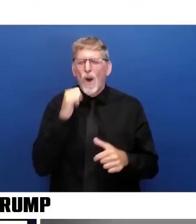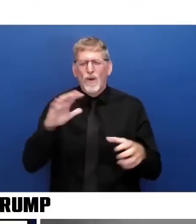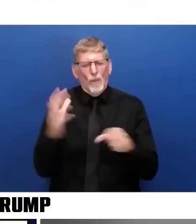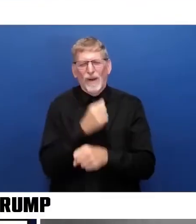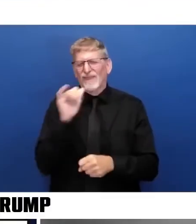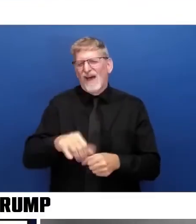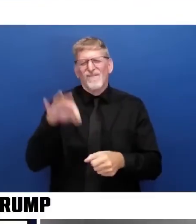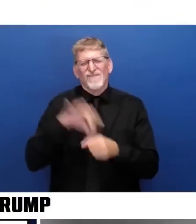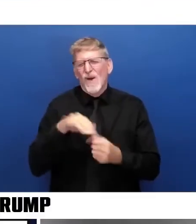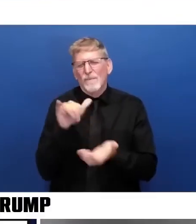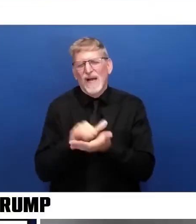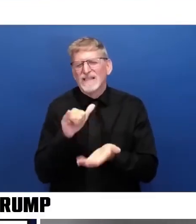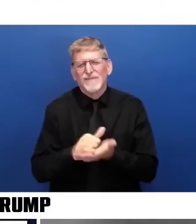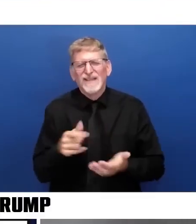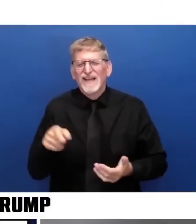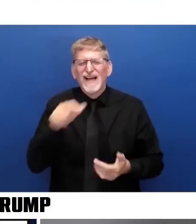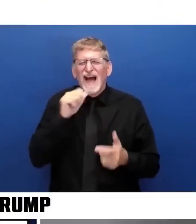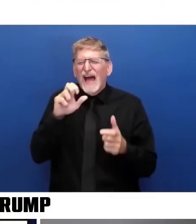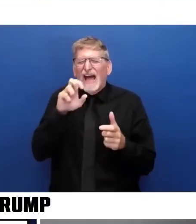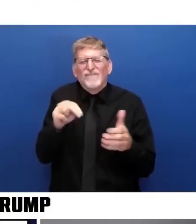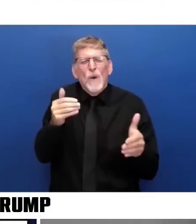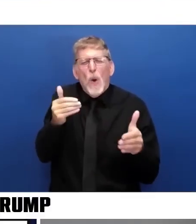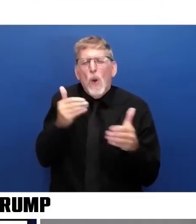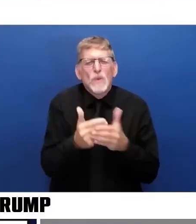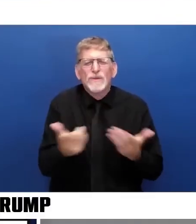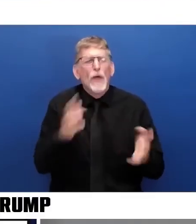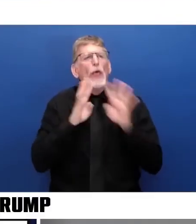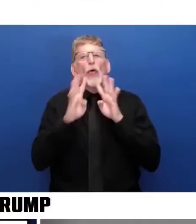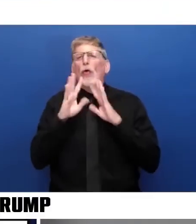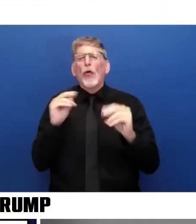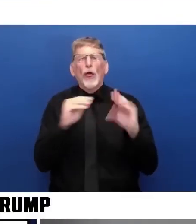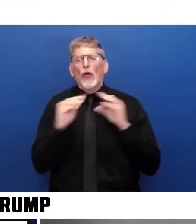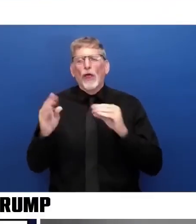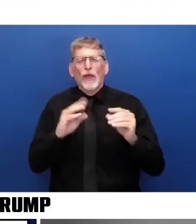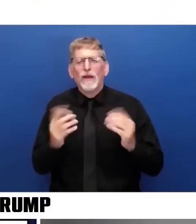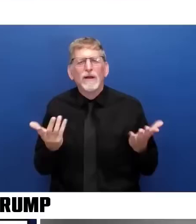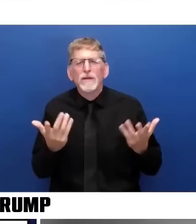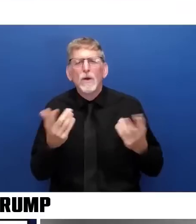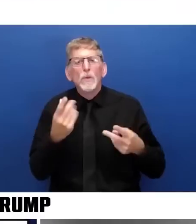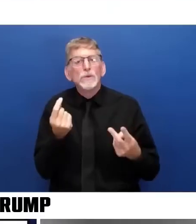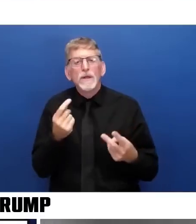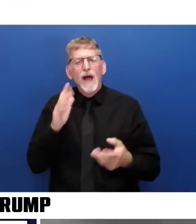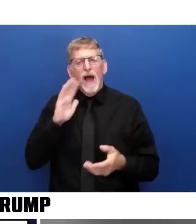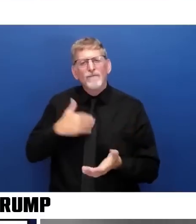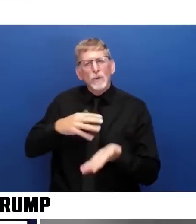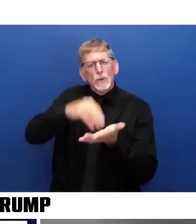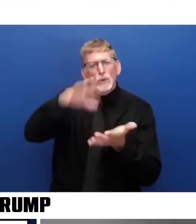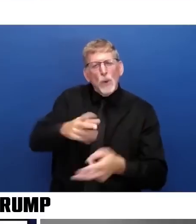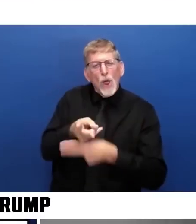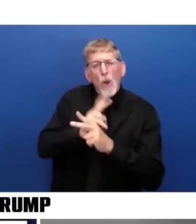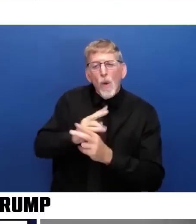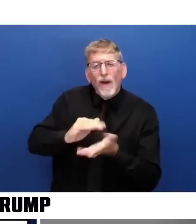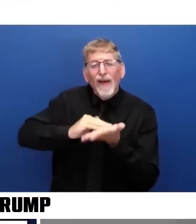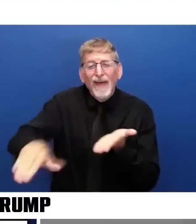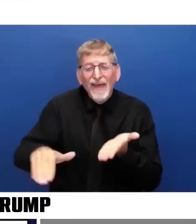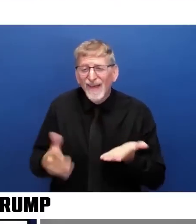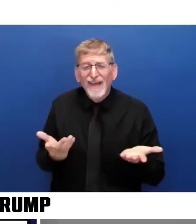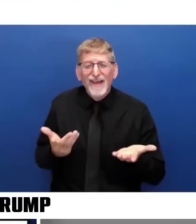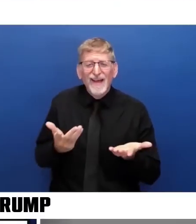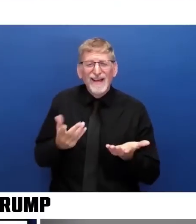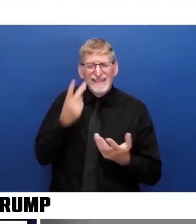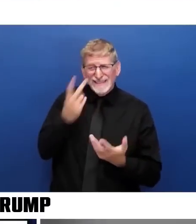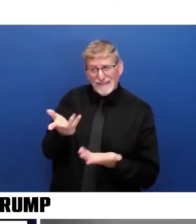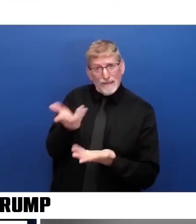close to it. So it's just talk. You know what it reminds me of? When they said they're going to get student loans terminated, and it ended up being a total